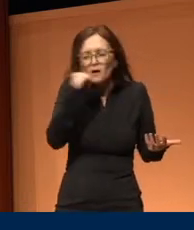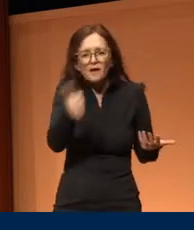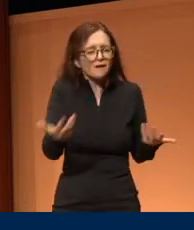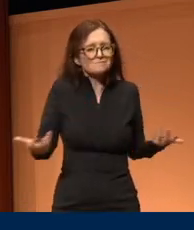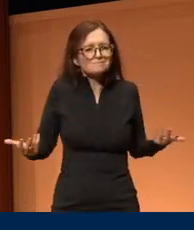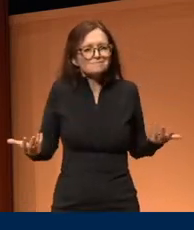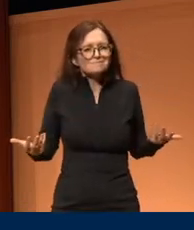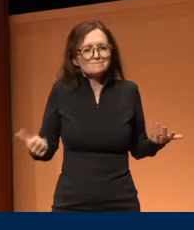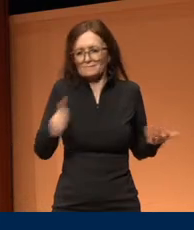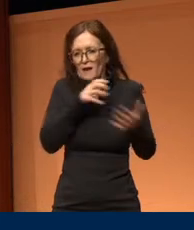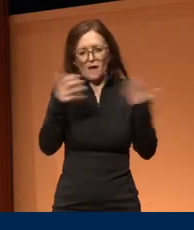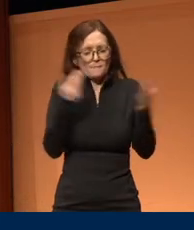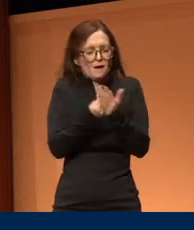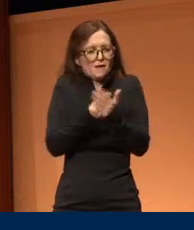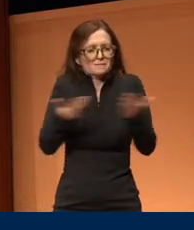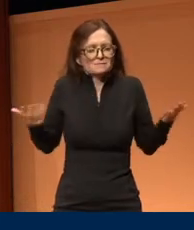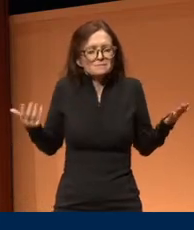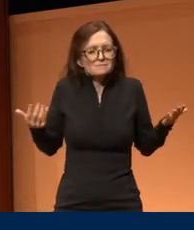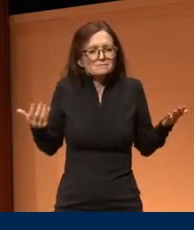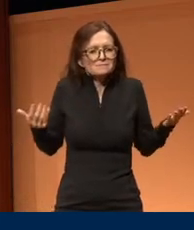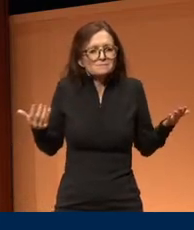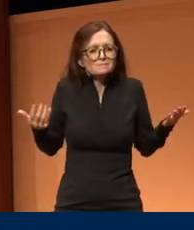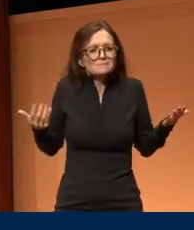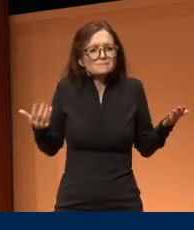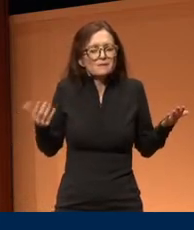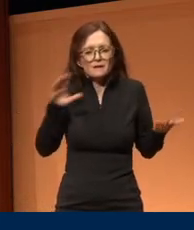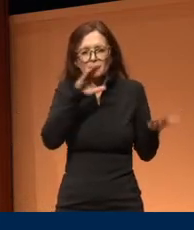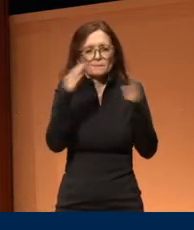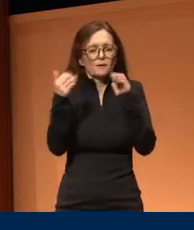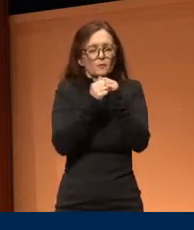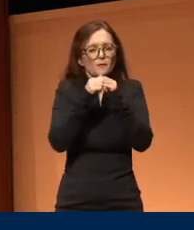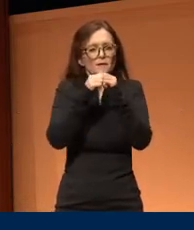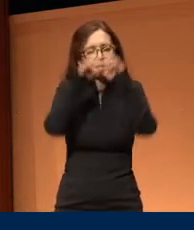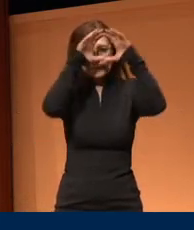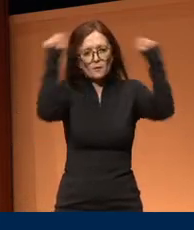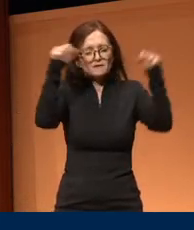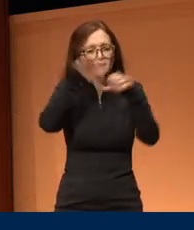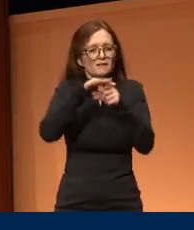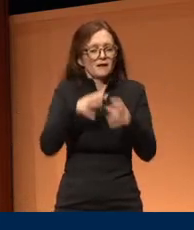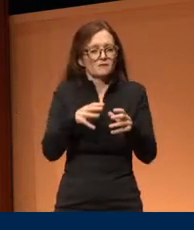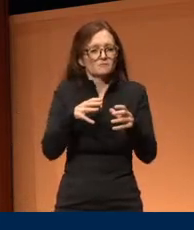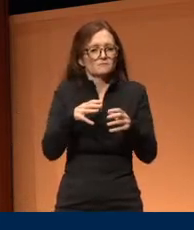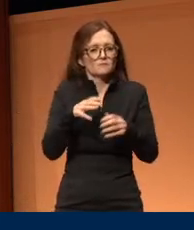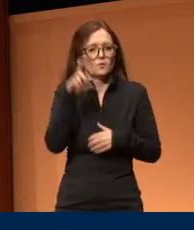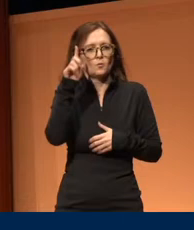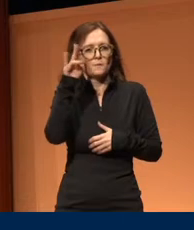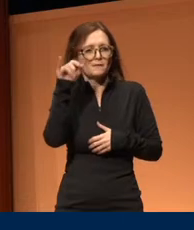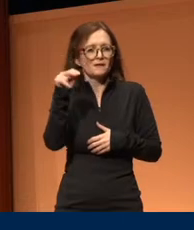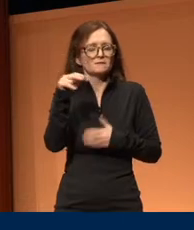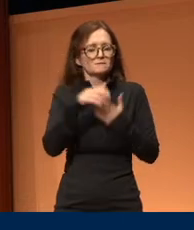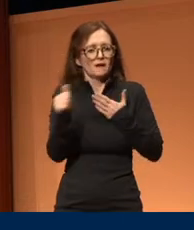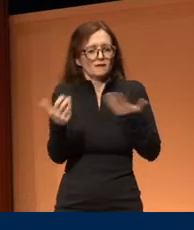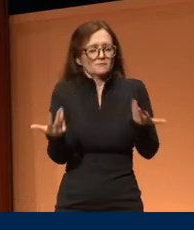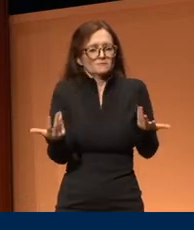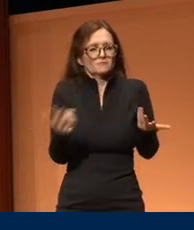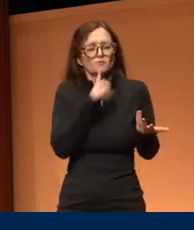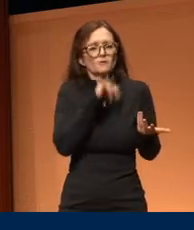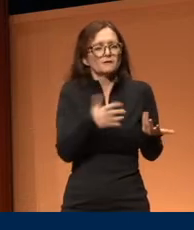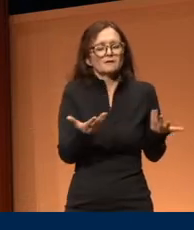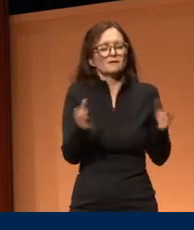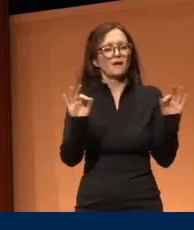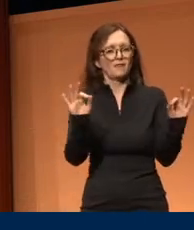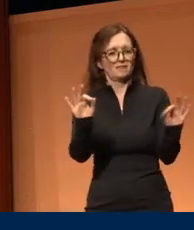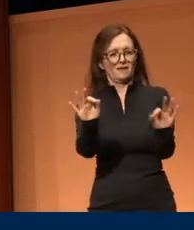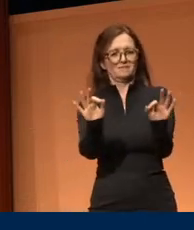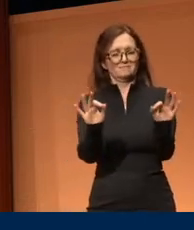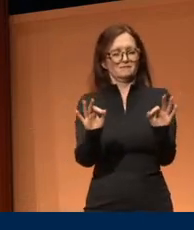not that much money compared to what's the cost of a presidential election these days, $1 billion, and all you get is hate. No, it sounds like a